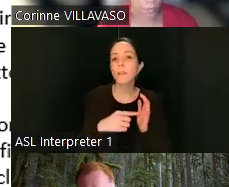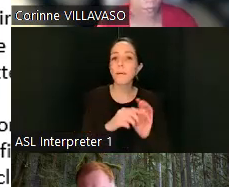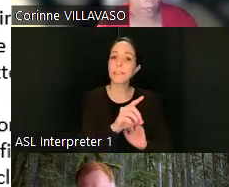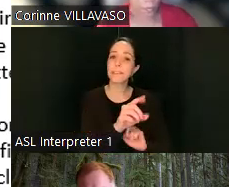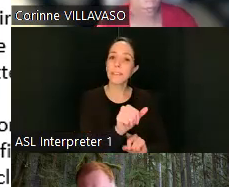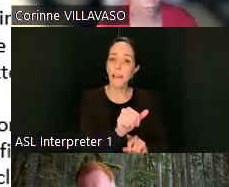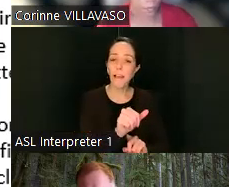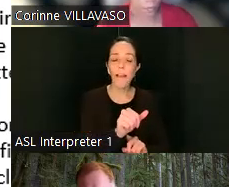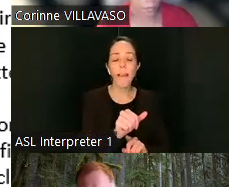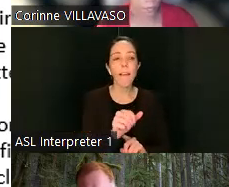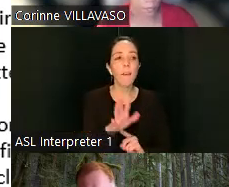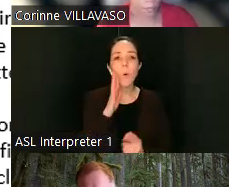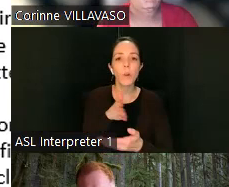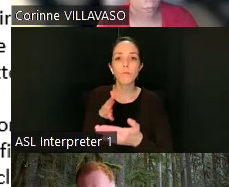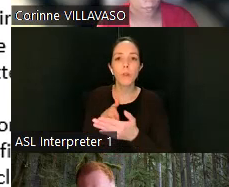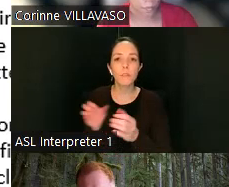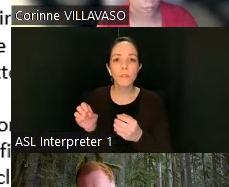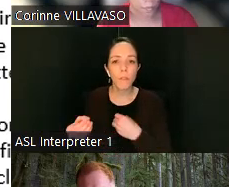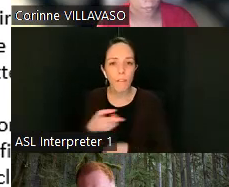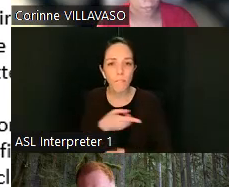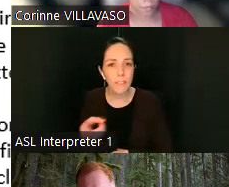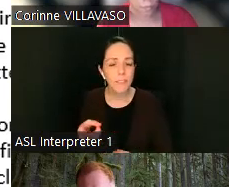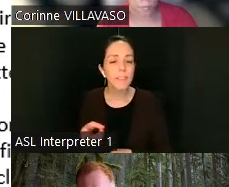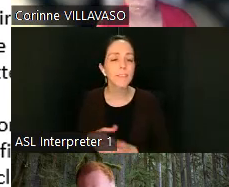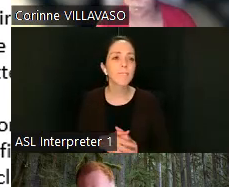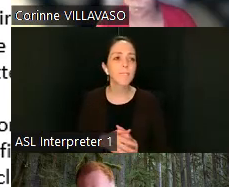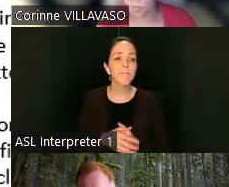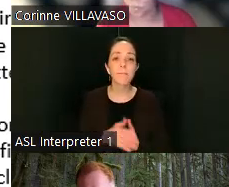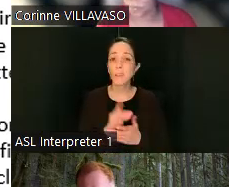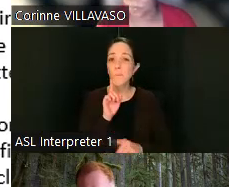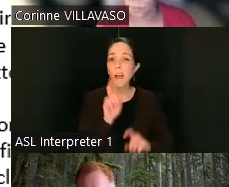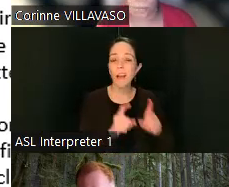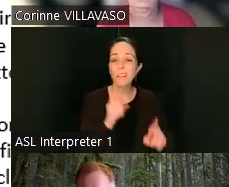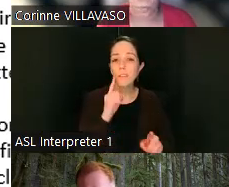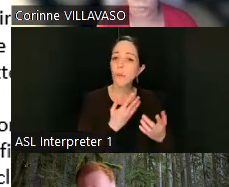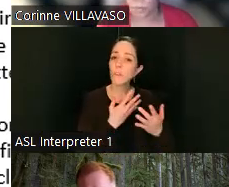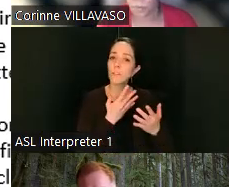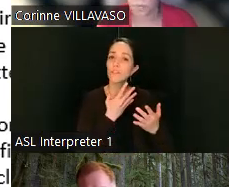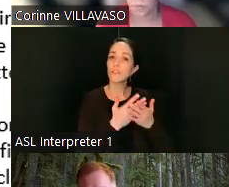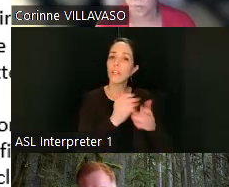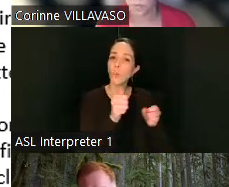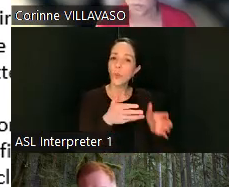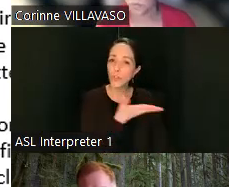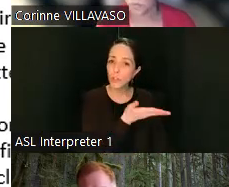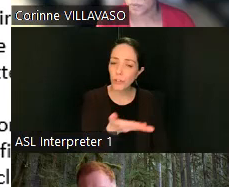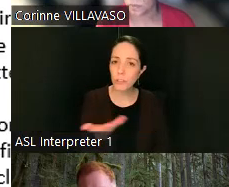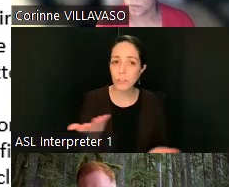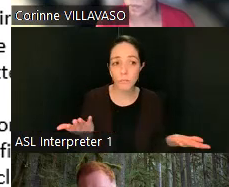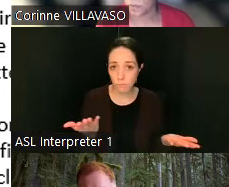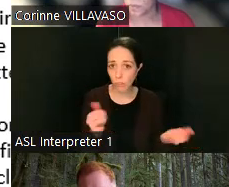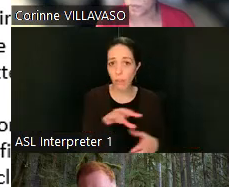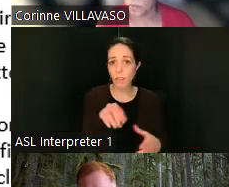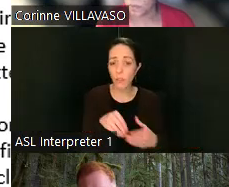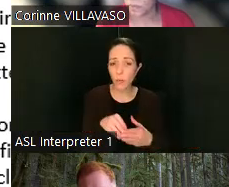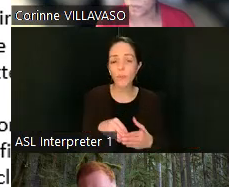office is what it says in the comment. There was also a question raised about corrections, things like that. Certainly, it definitely includes at